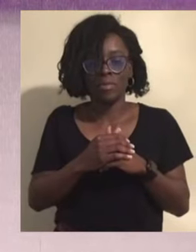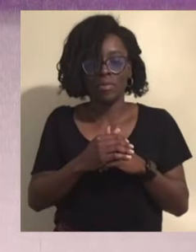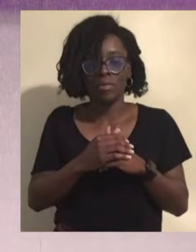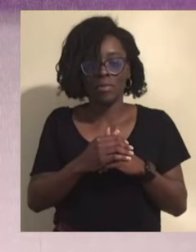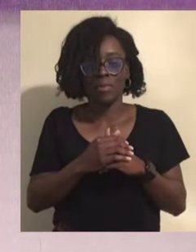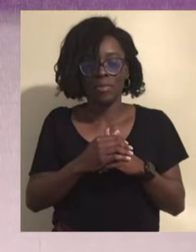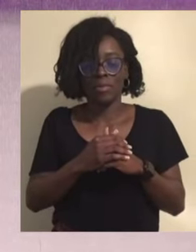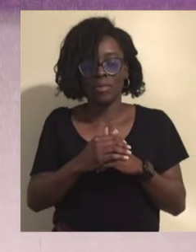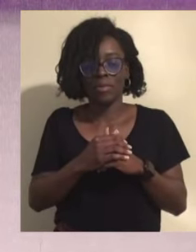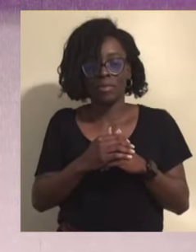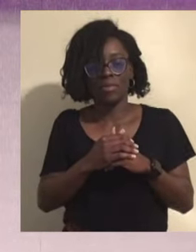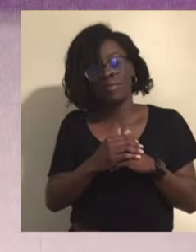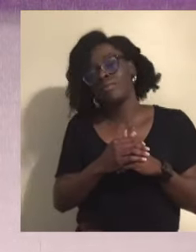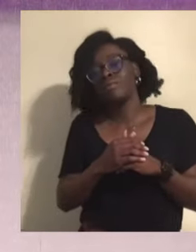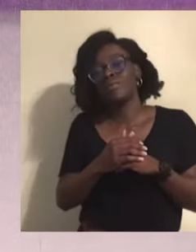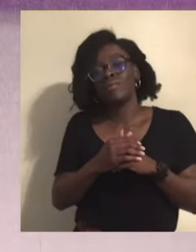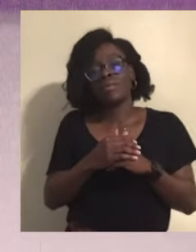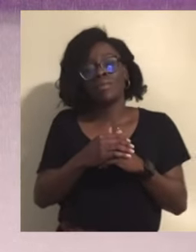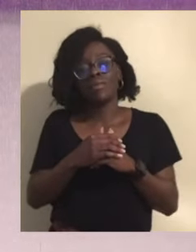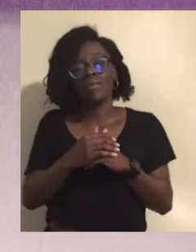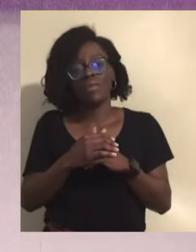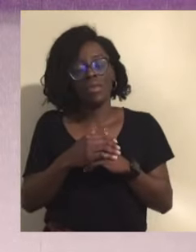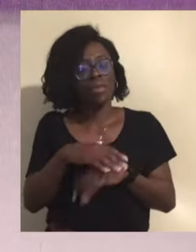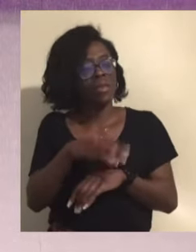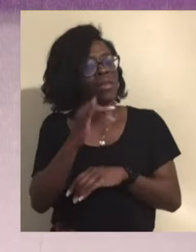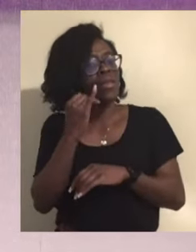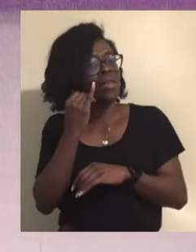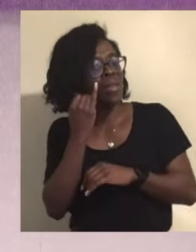So if the truth makes you free,